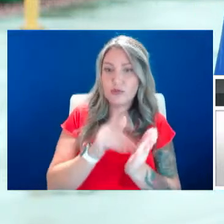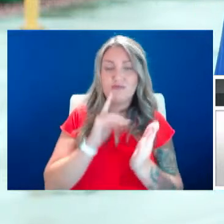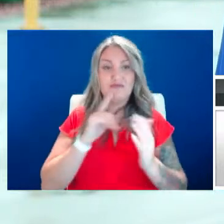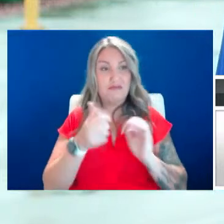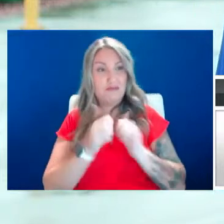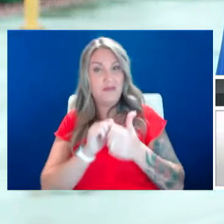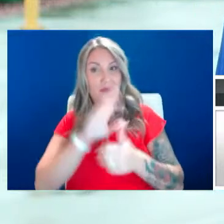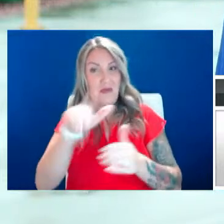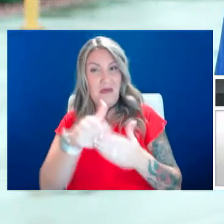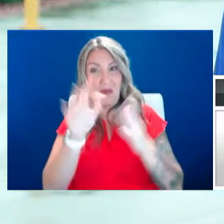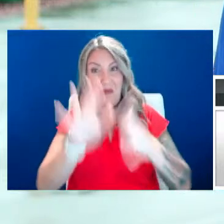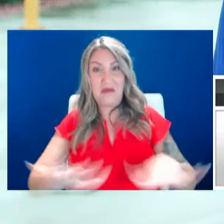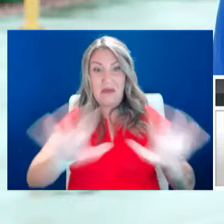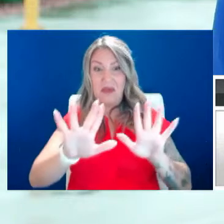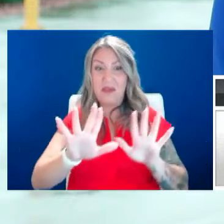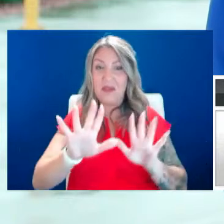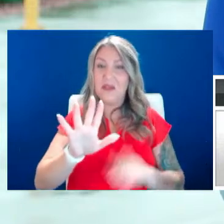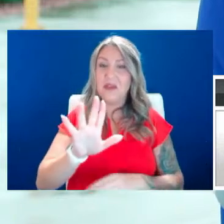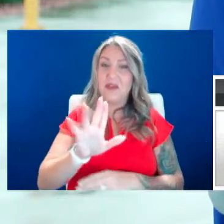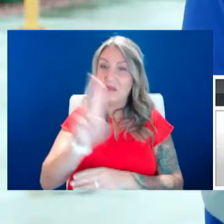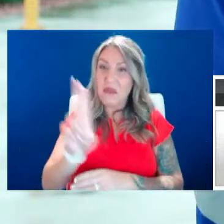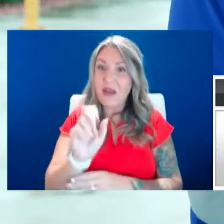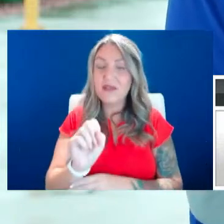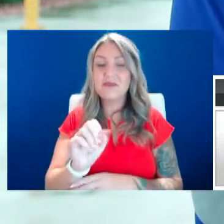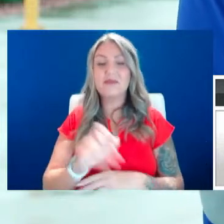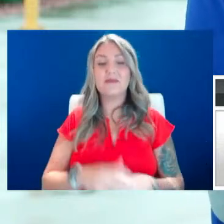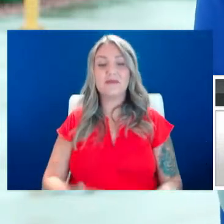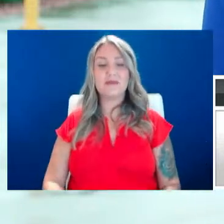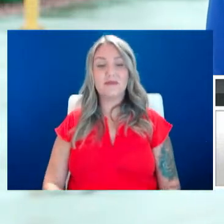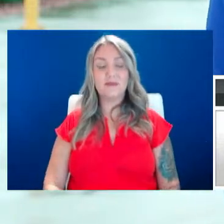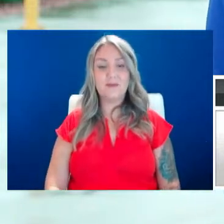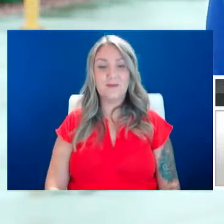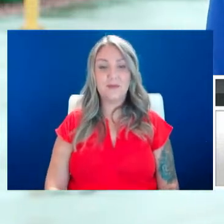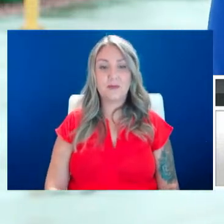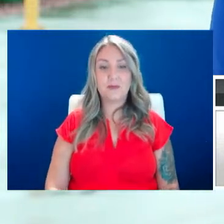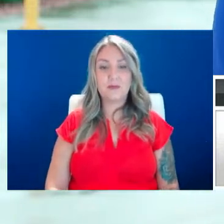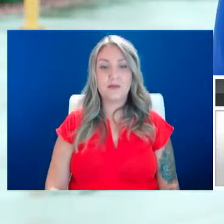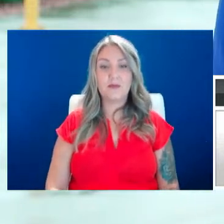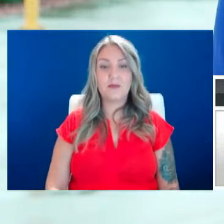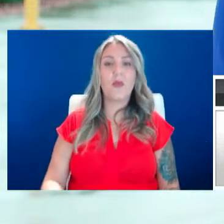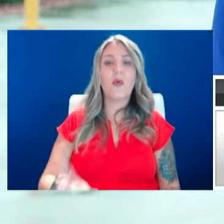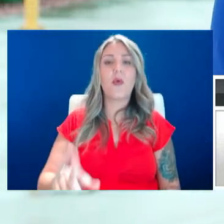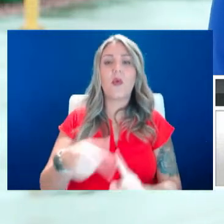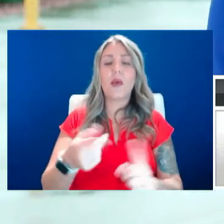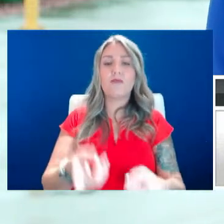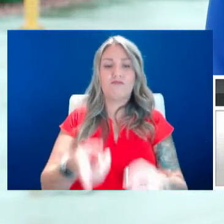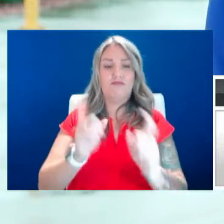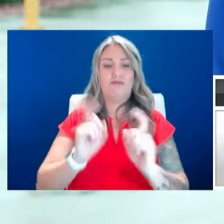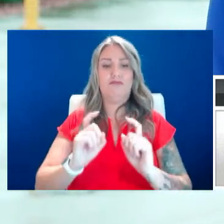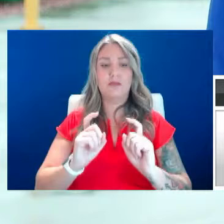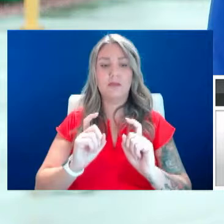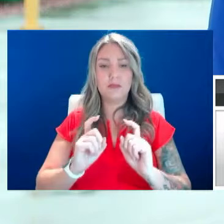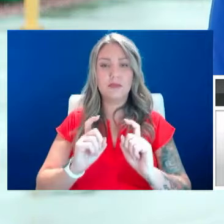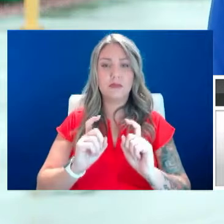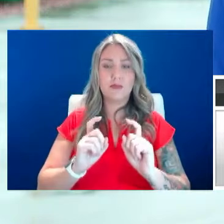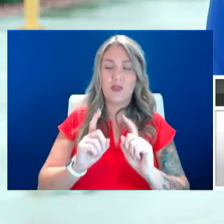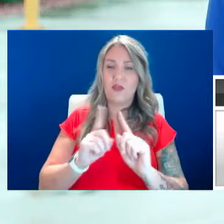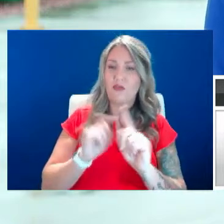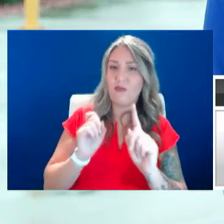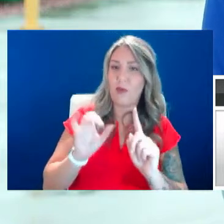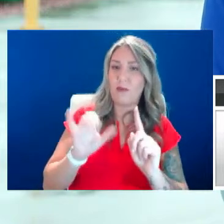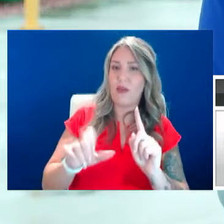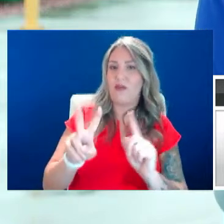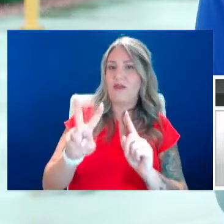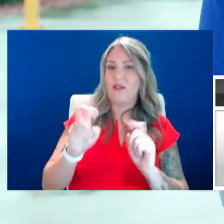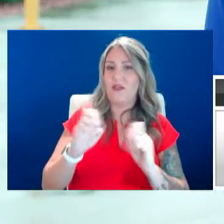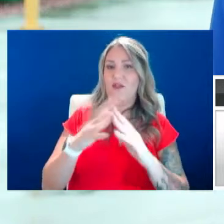the country. And so when we're awarded a grant from the V Foundation, it's